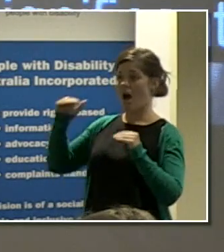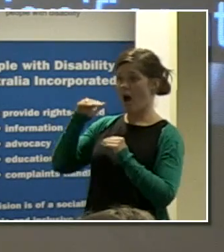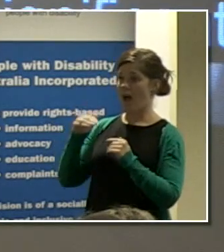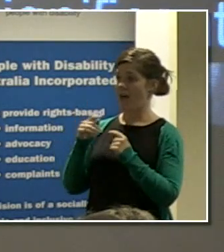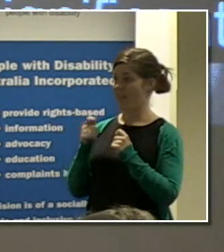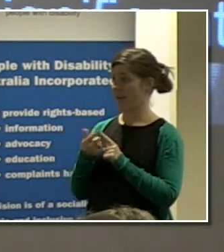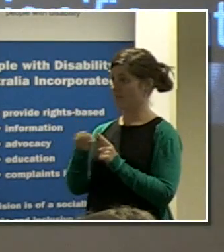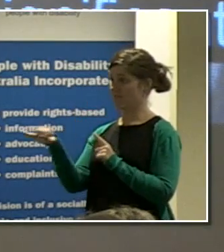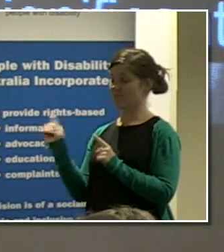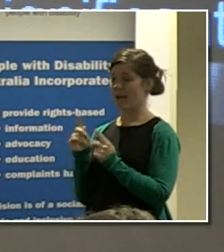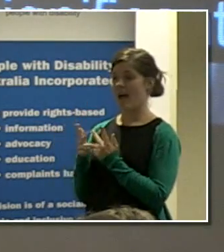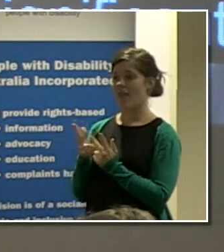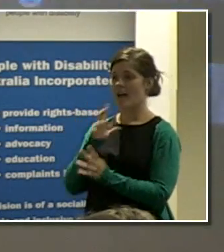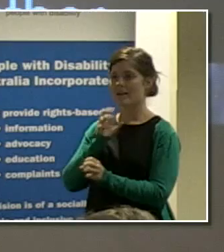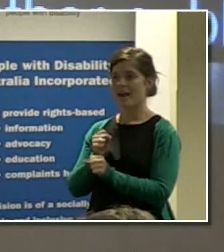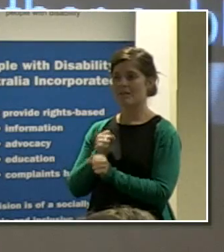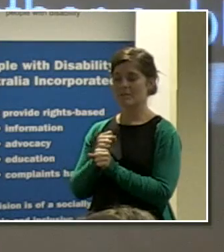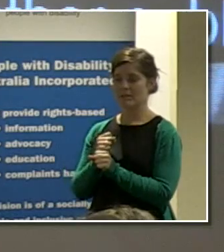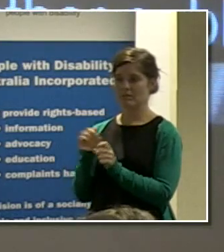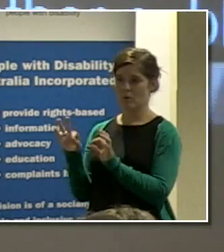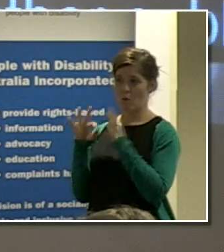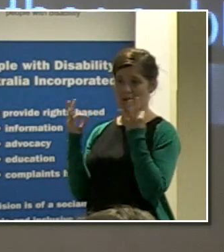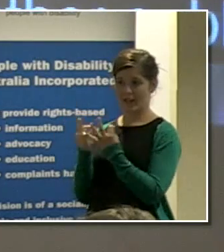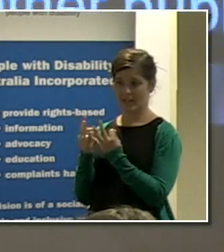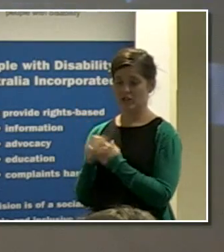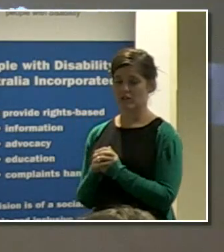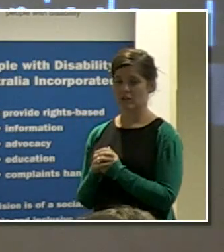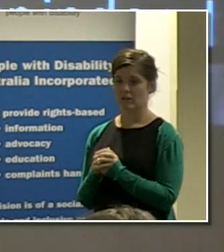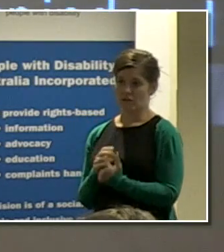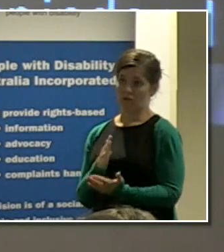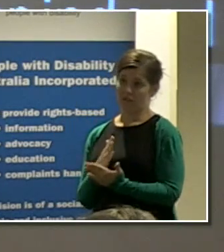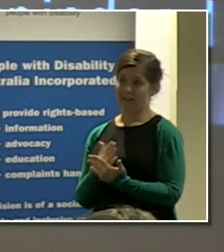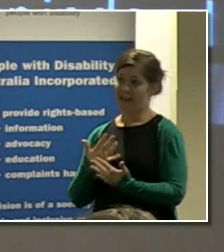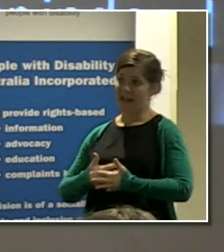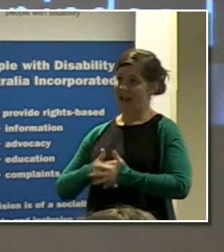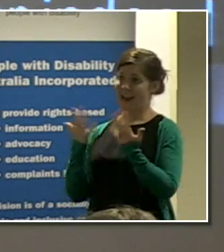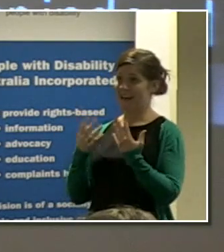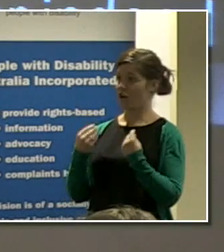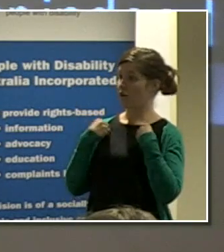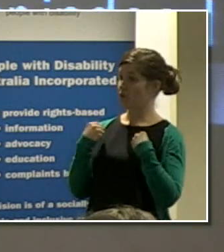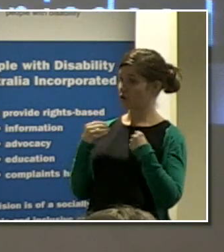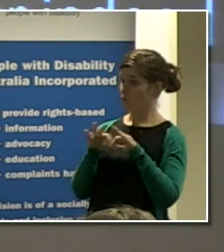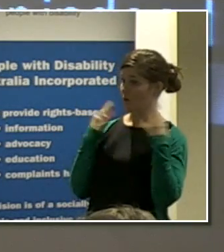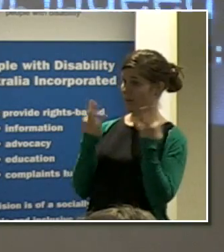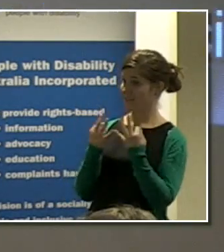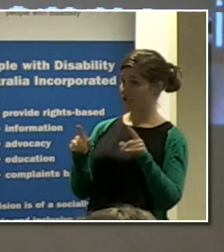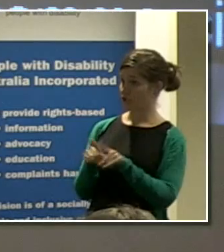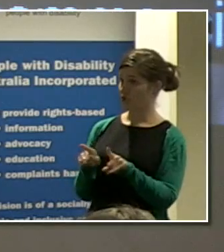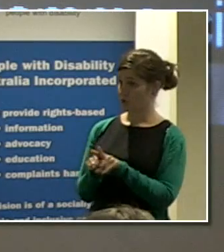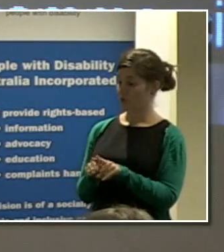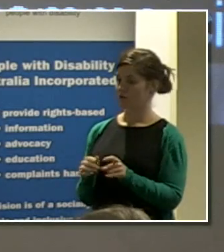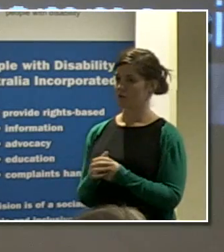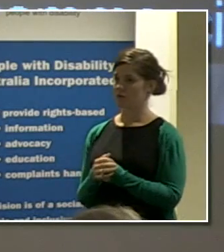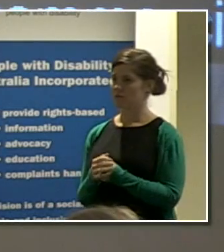other public sector organisation, or indeed I suspect any other commercial organisation, with a few